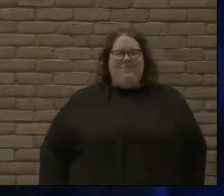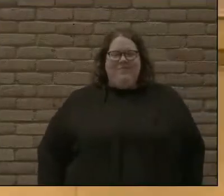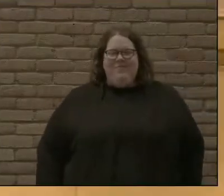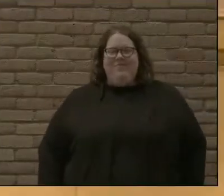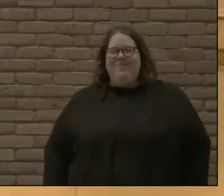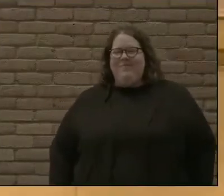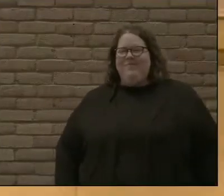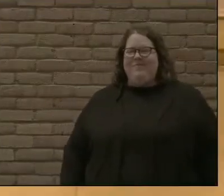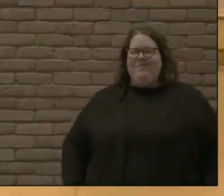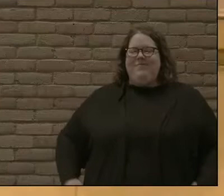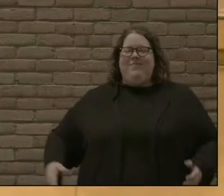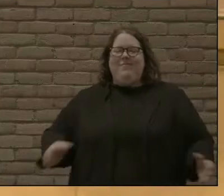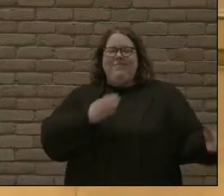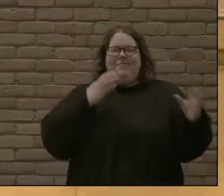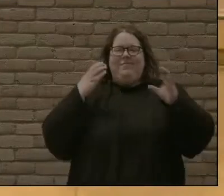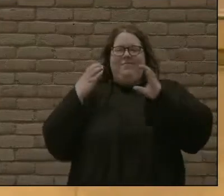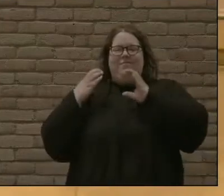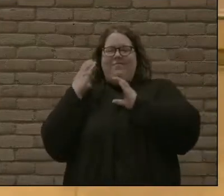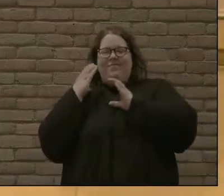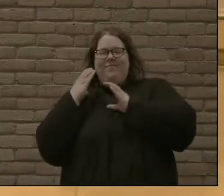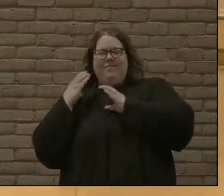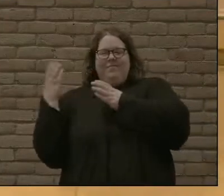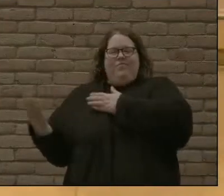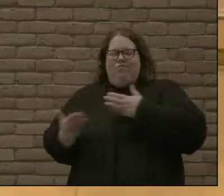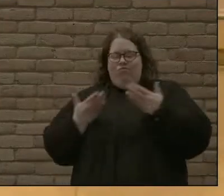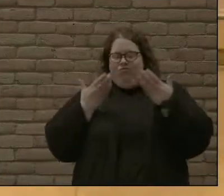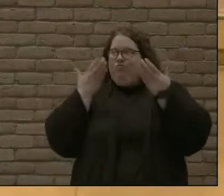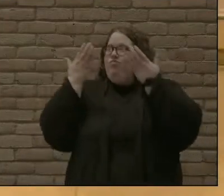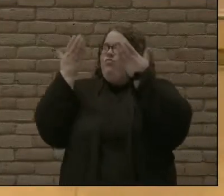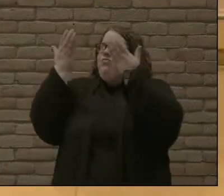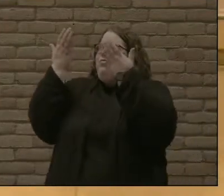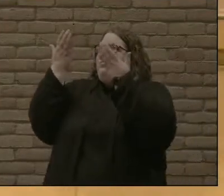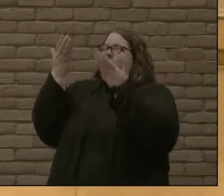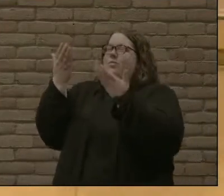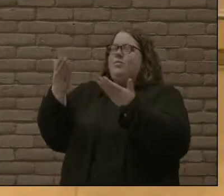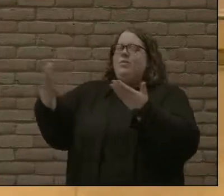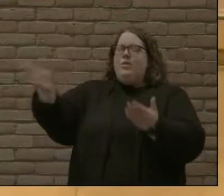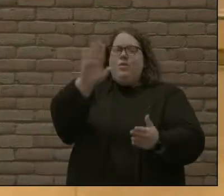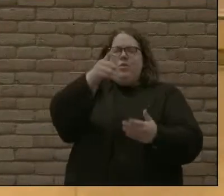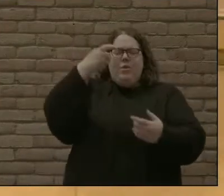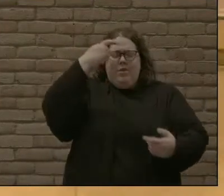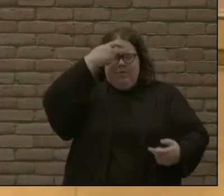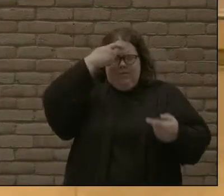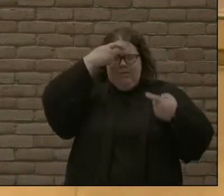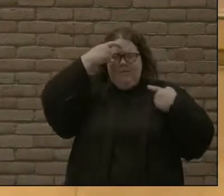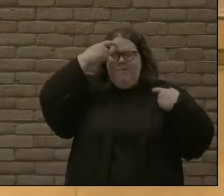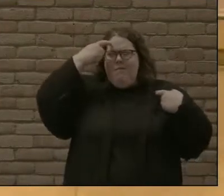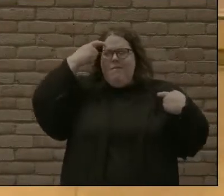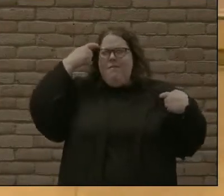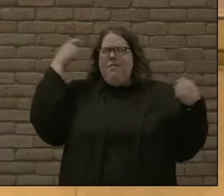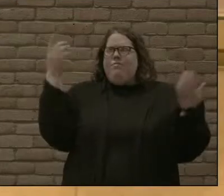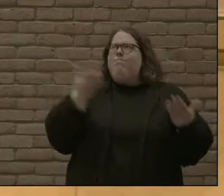yeah. Bring all of your burdens, bring all of your scars.